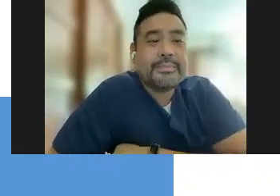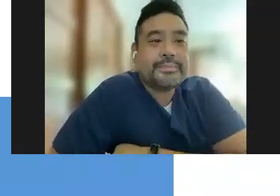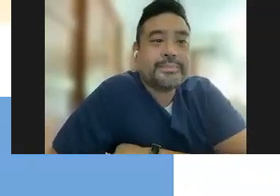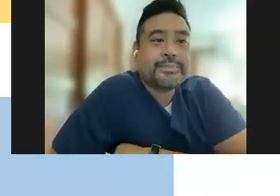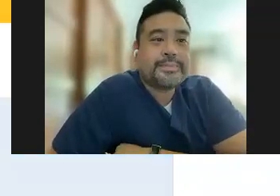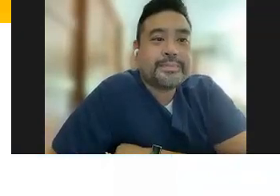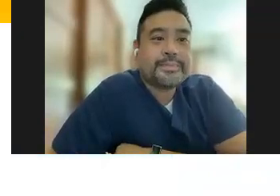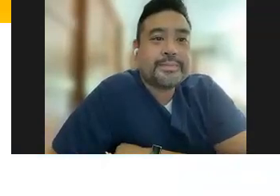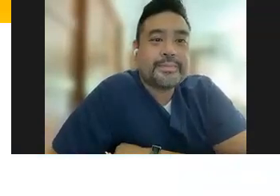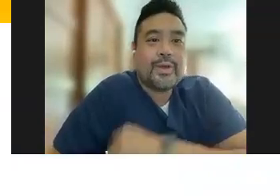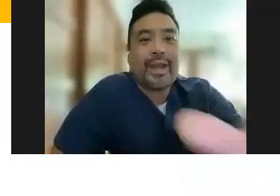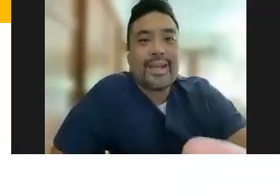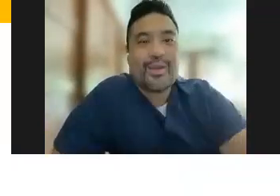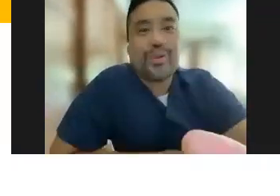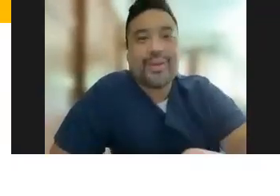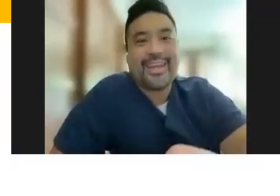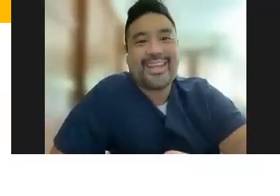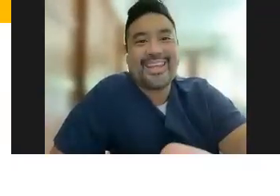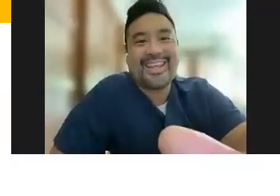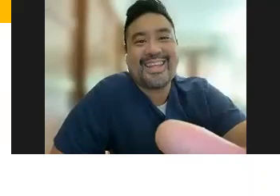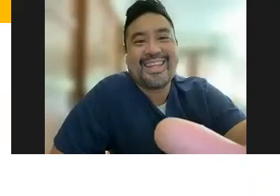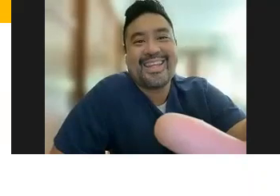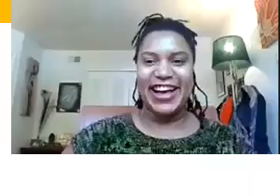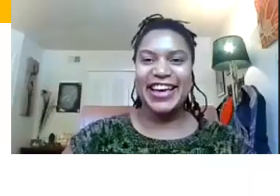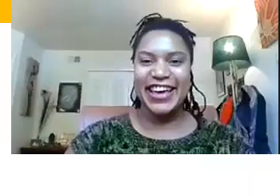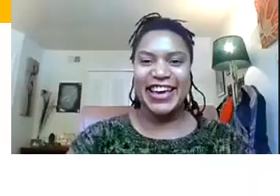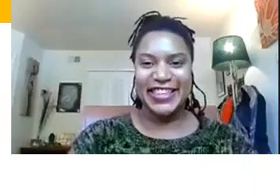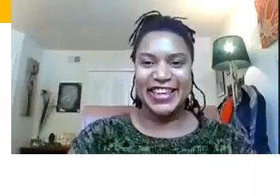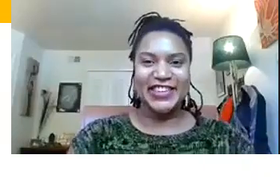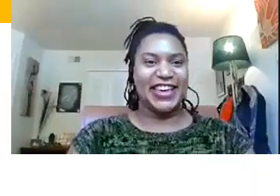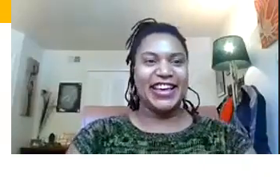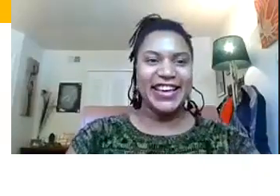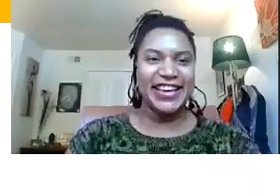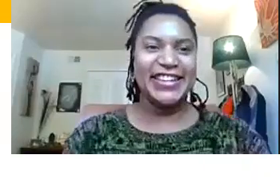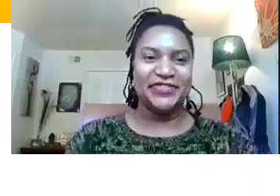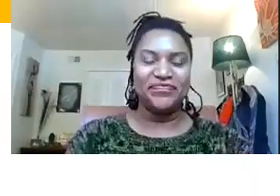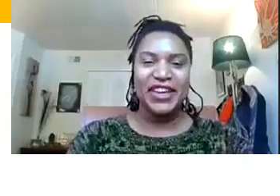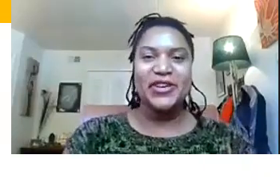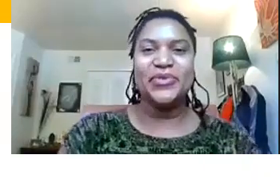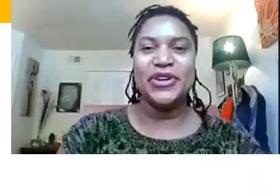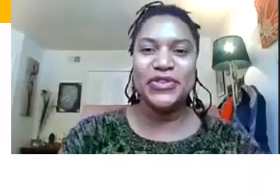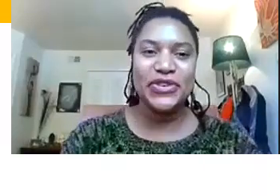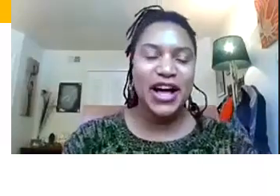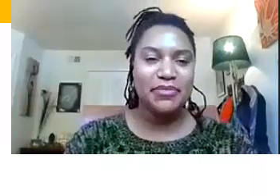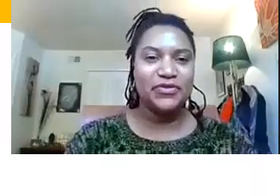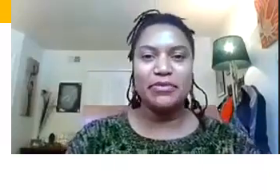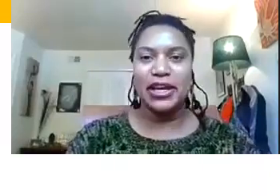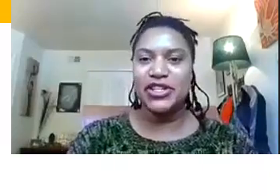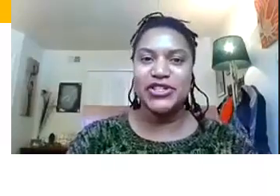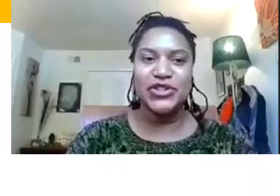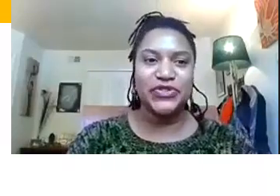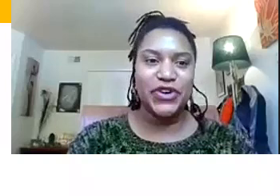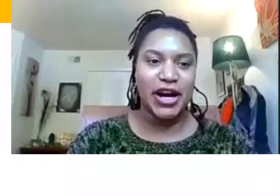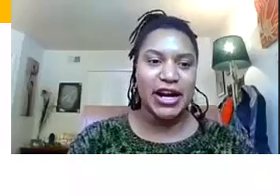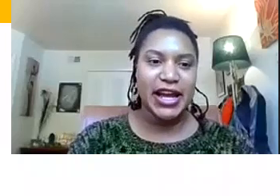Next slide. All right, now Q&A. All right, thank you again. Wonderful